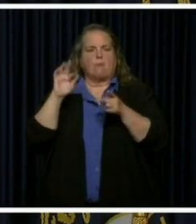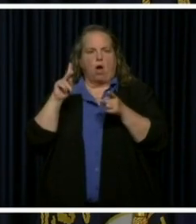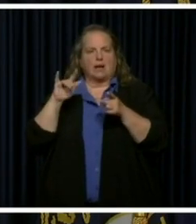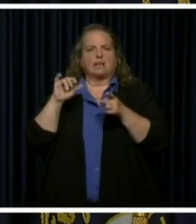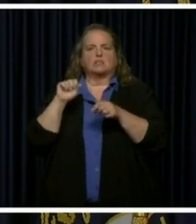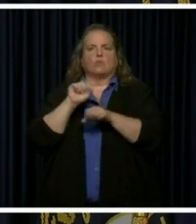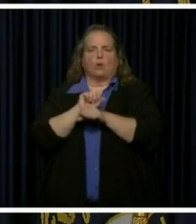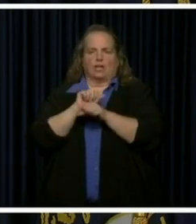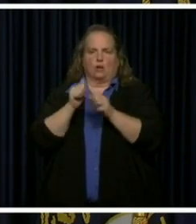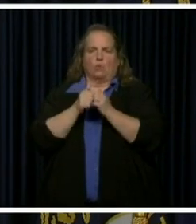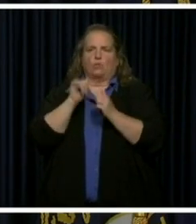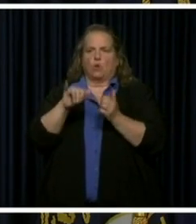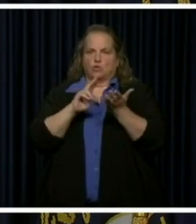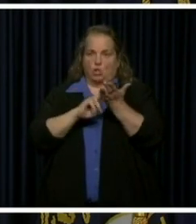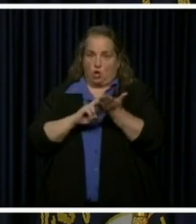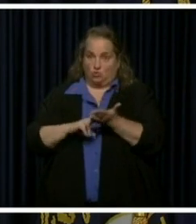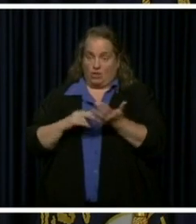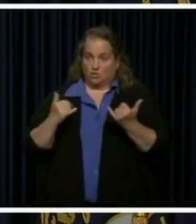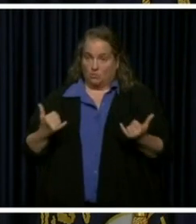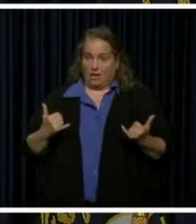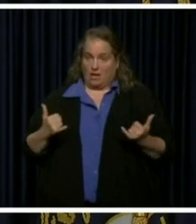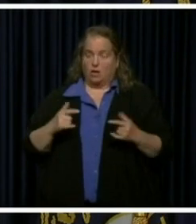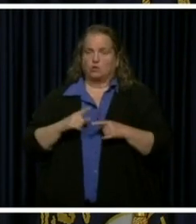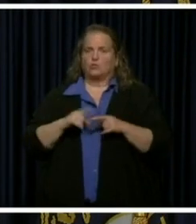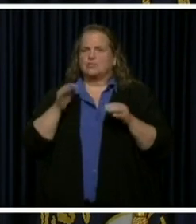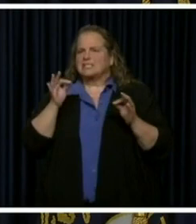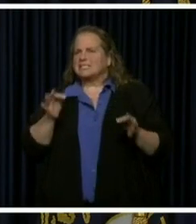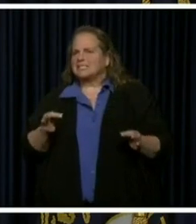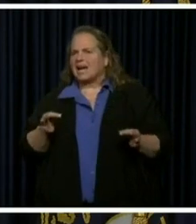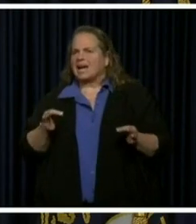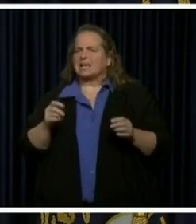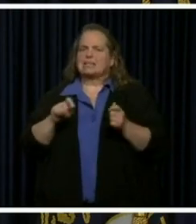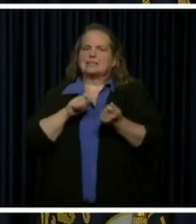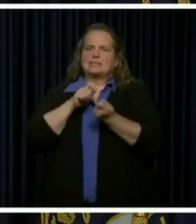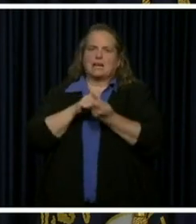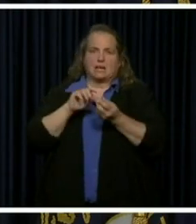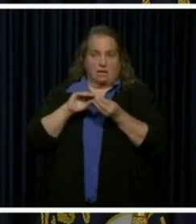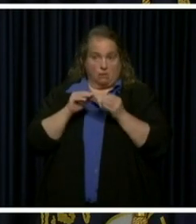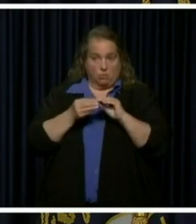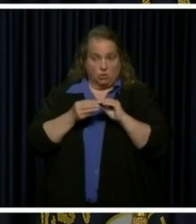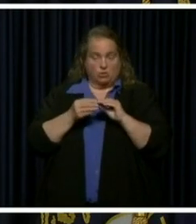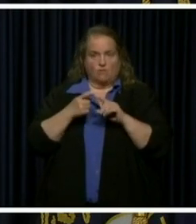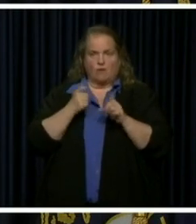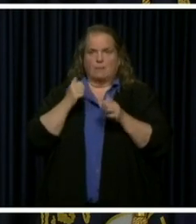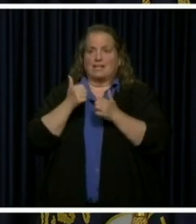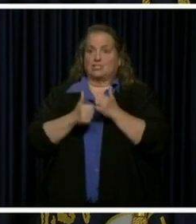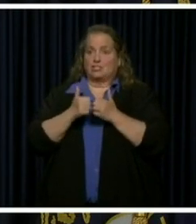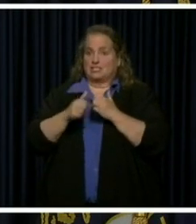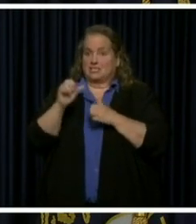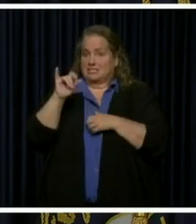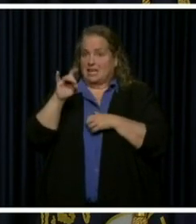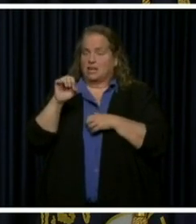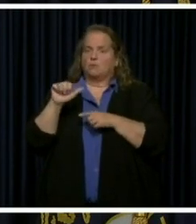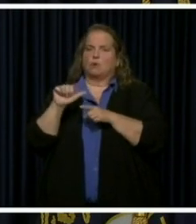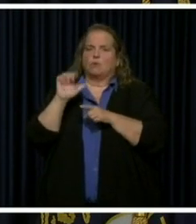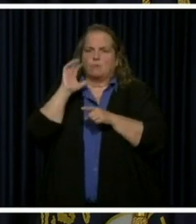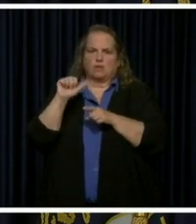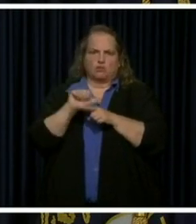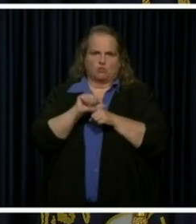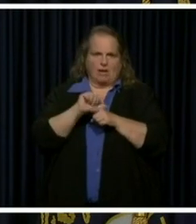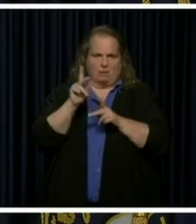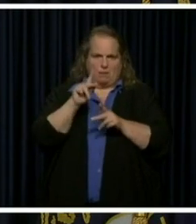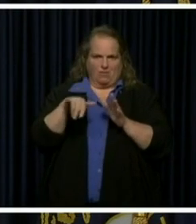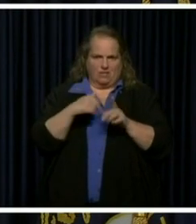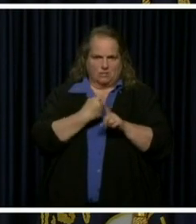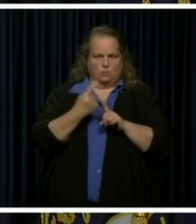contracts right now to decide the exact numbers from each side. We're going to be training people this week. We're going to be training